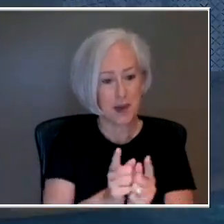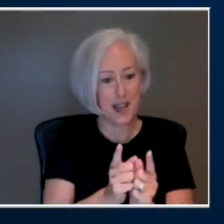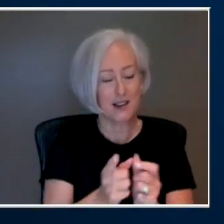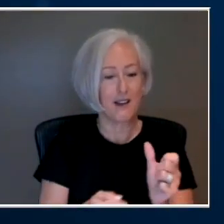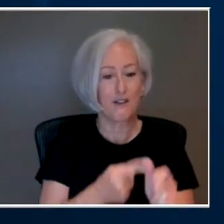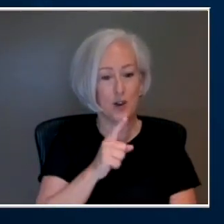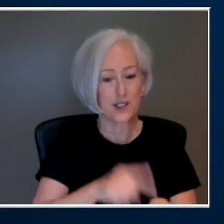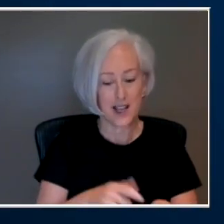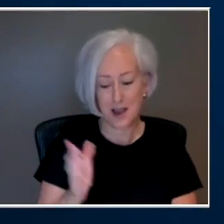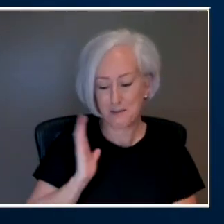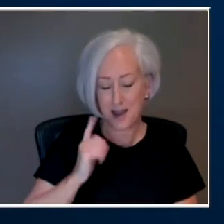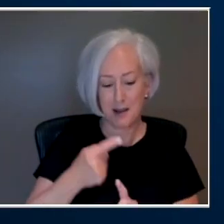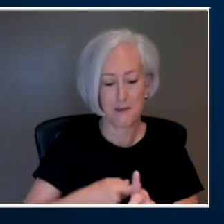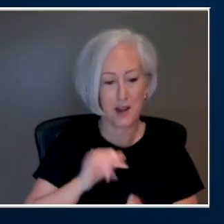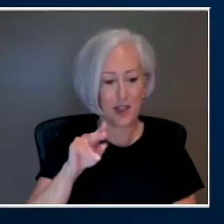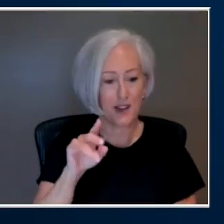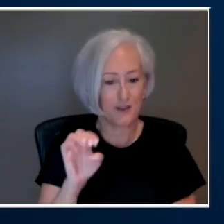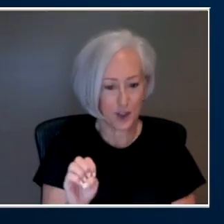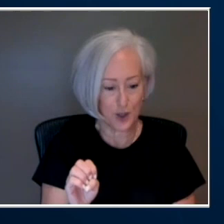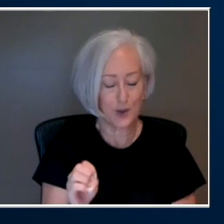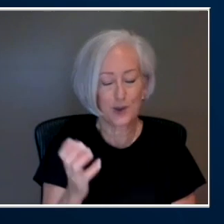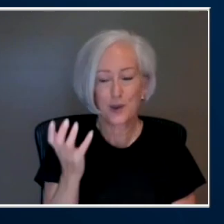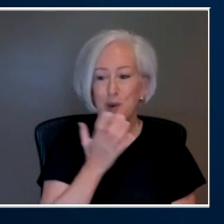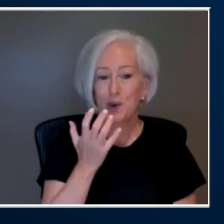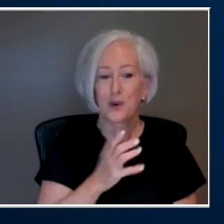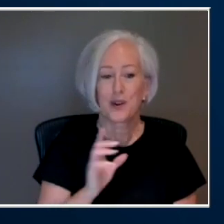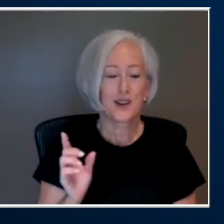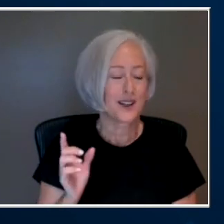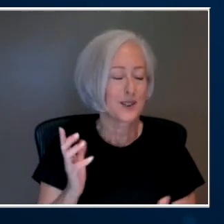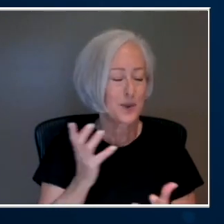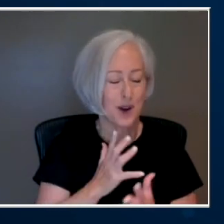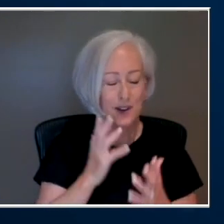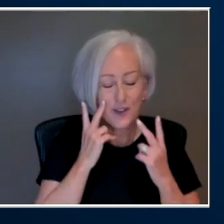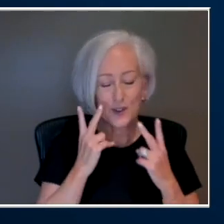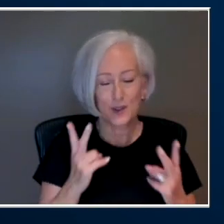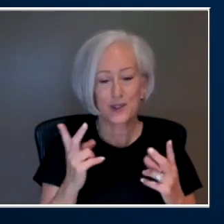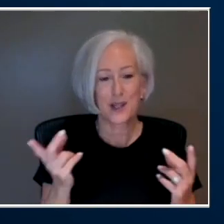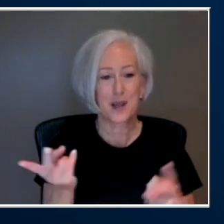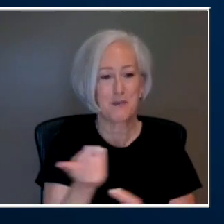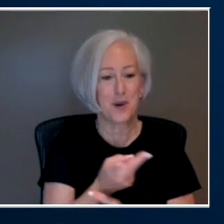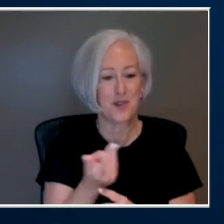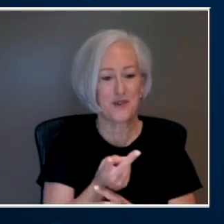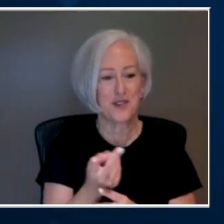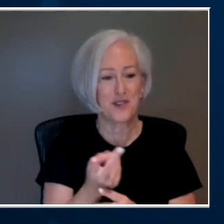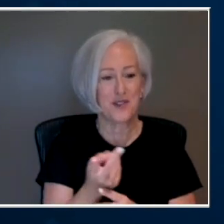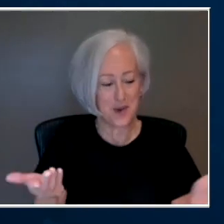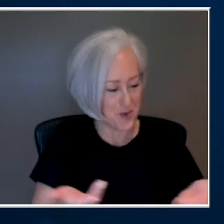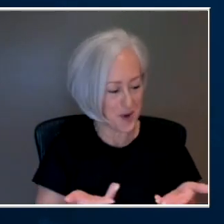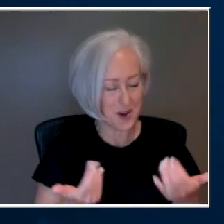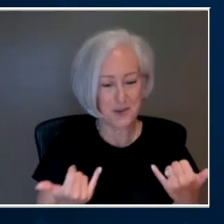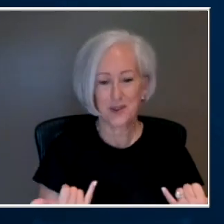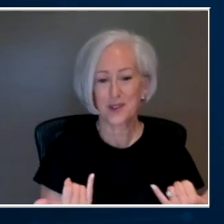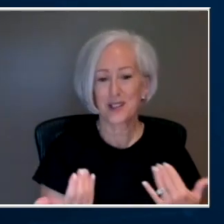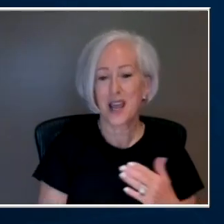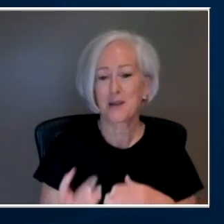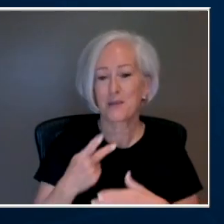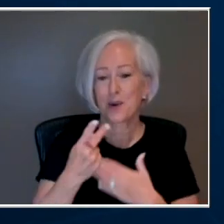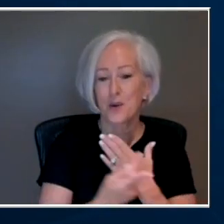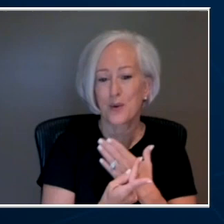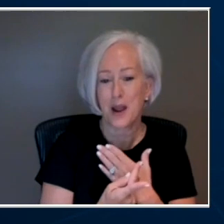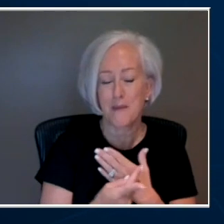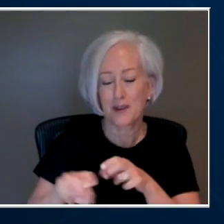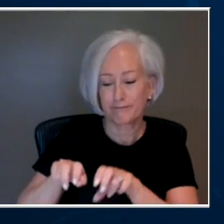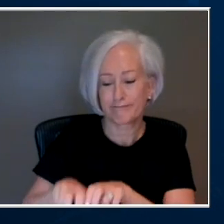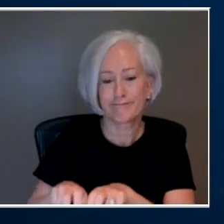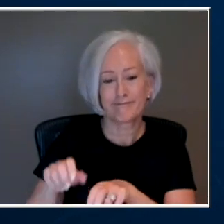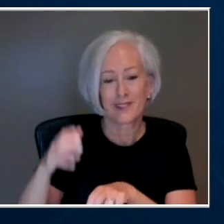such a wonderful thing to see. And we are thrilled to welcome both Adam and Sue to today's program. Also next to Sue is her husband, Matthew, who's been really